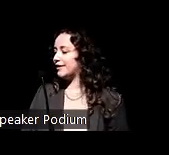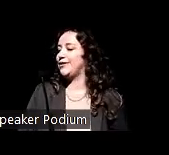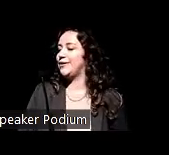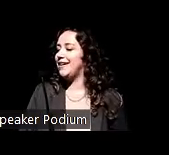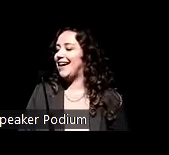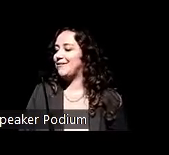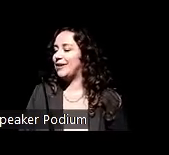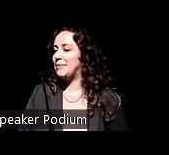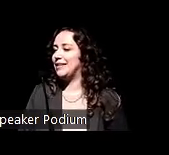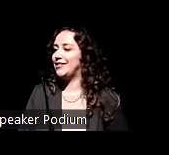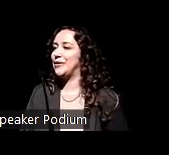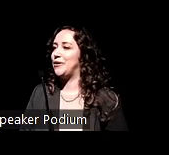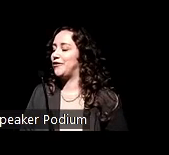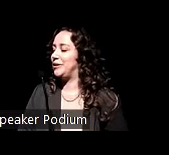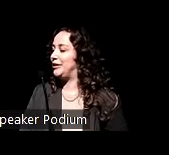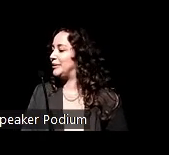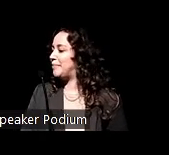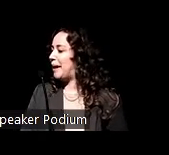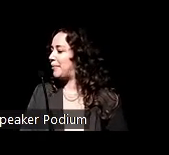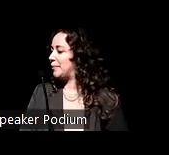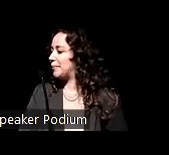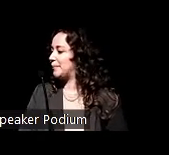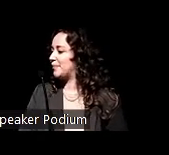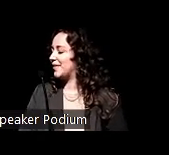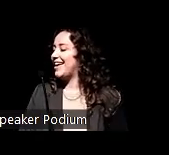there. So I would recommend to check out the All for Reuse map.